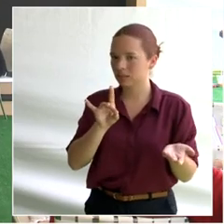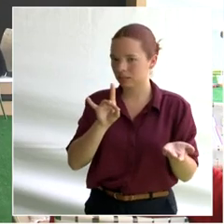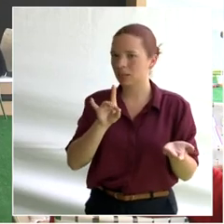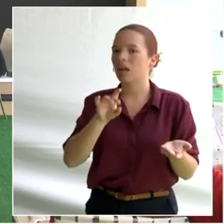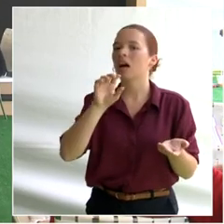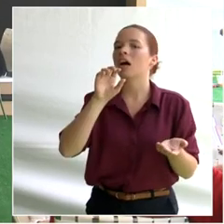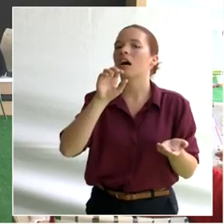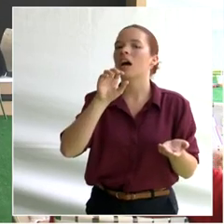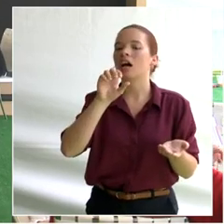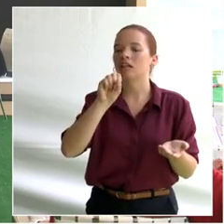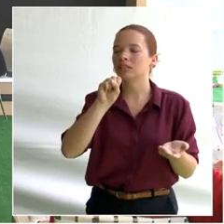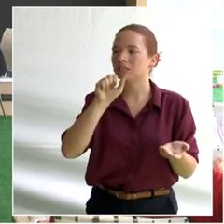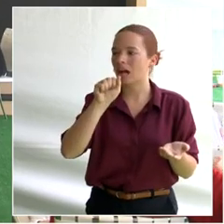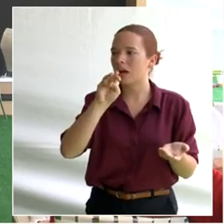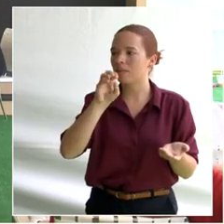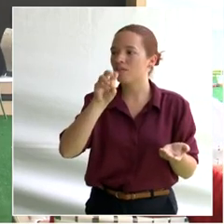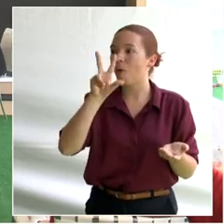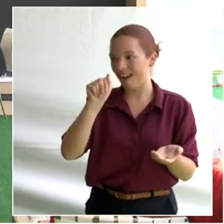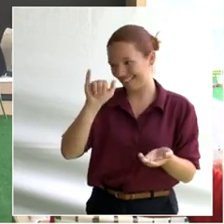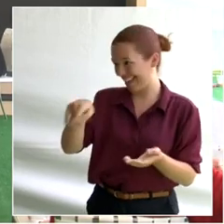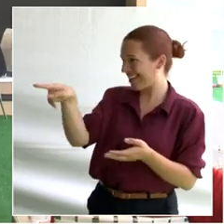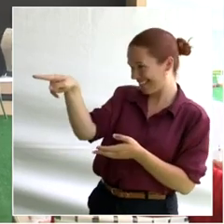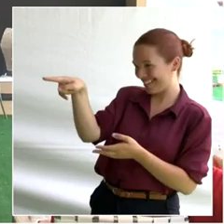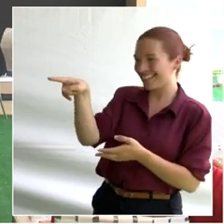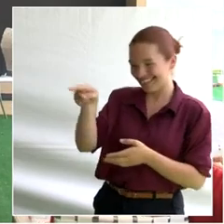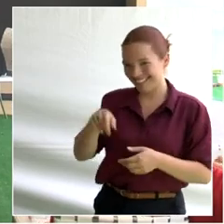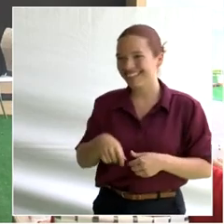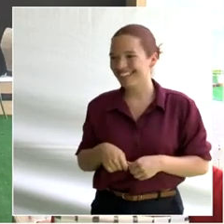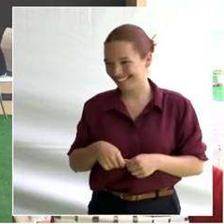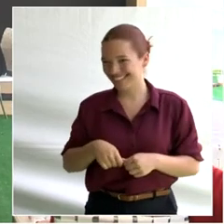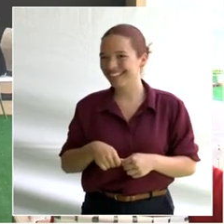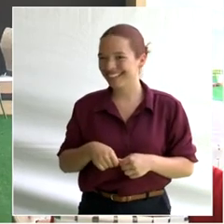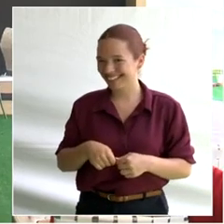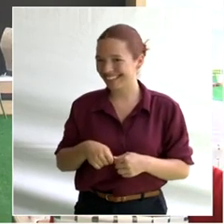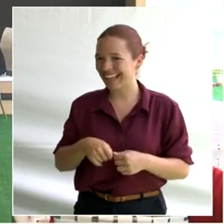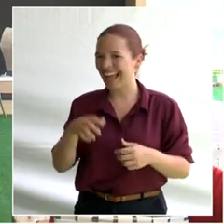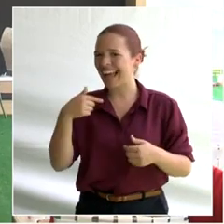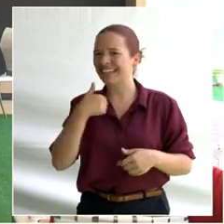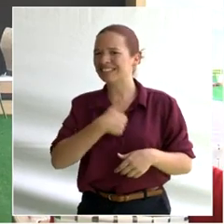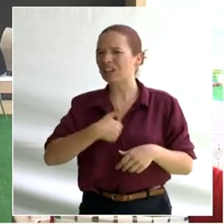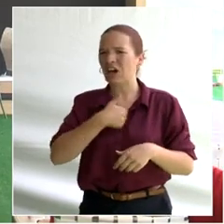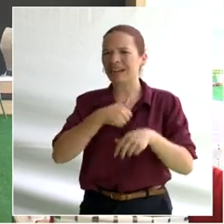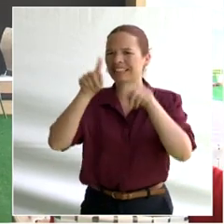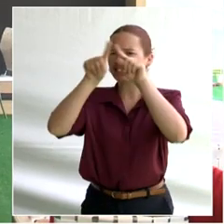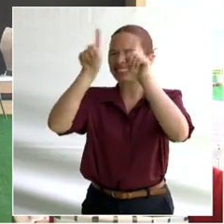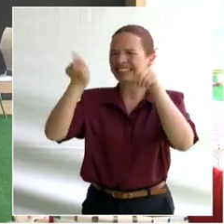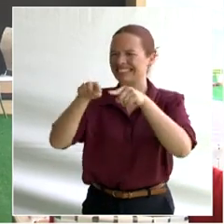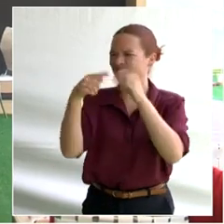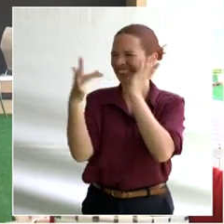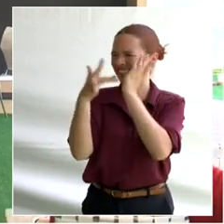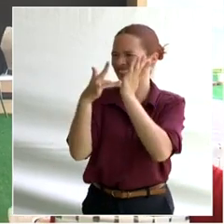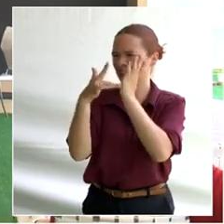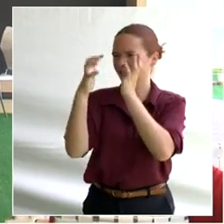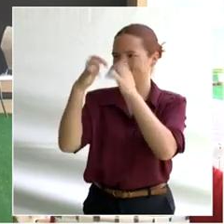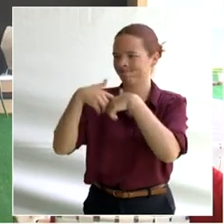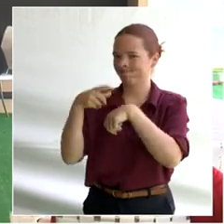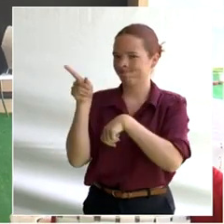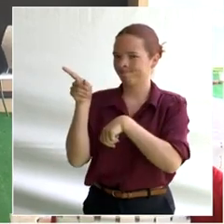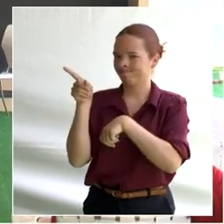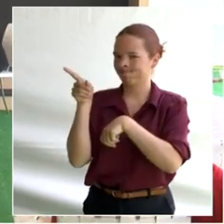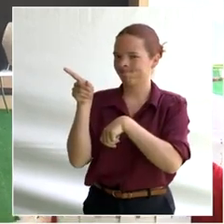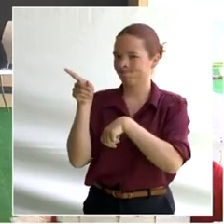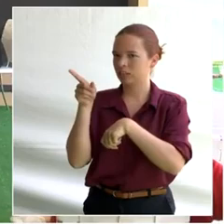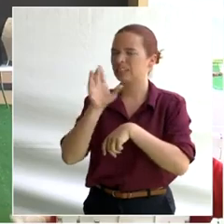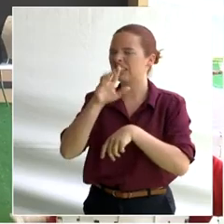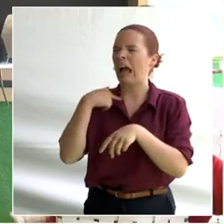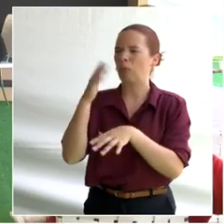around and look at anything. We're waiting for that screen to come back up. A little technical difficulty there, but we'll get back up and going for you in just a second. Yes, well,